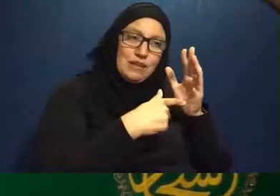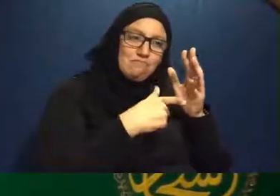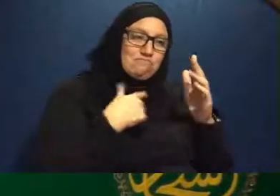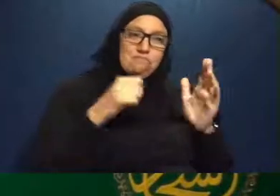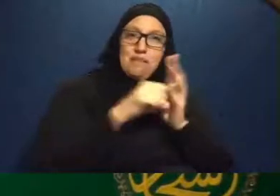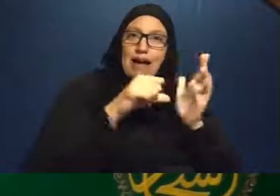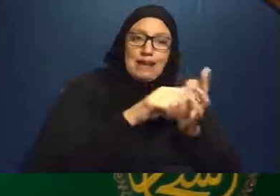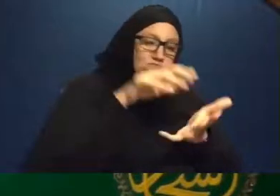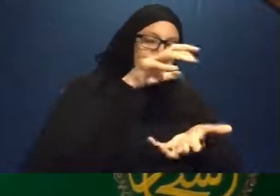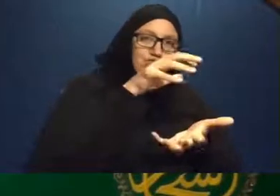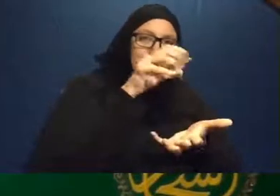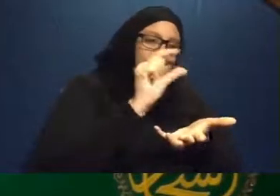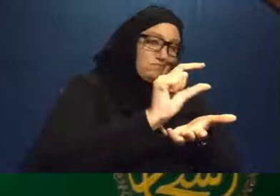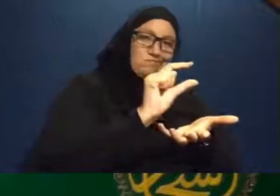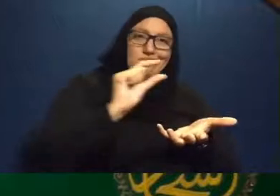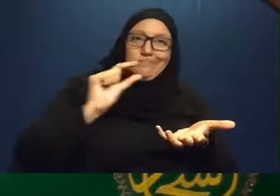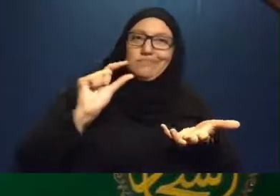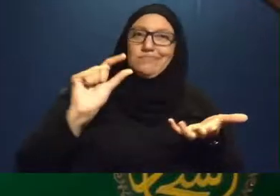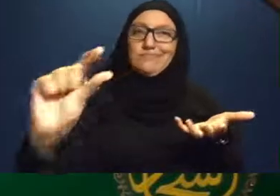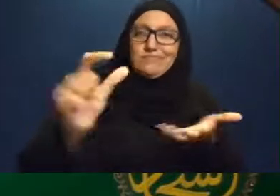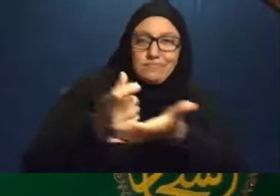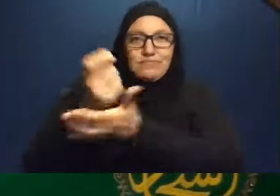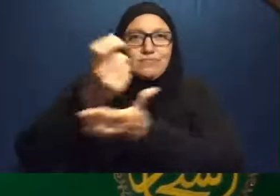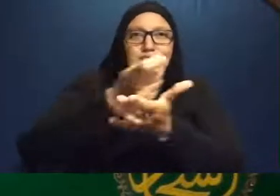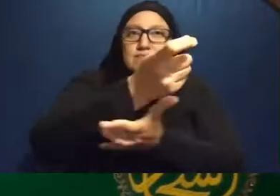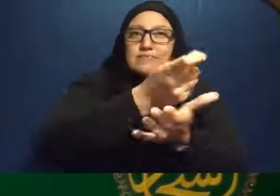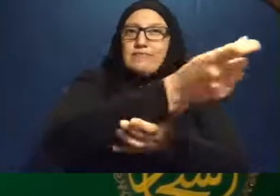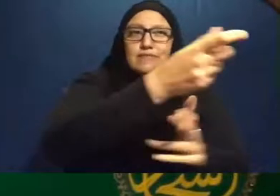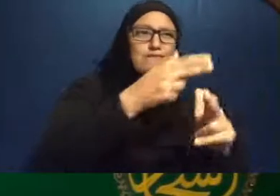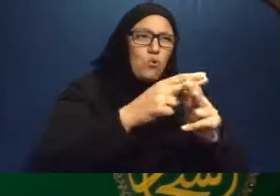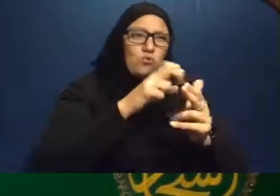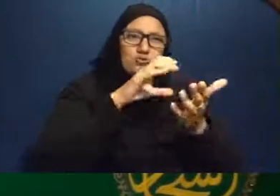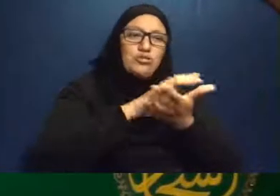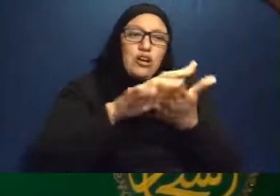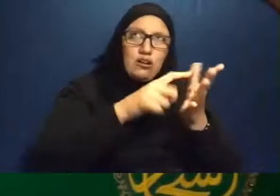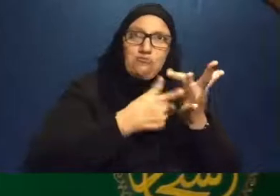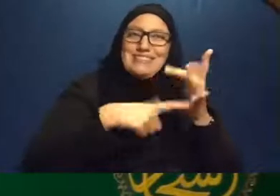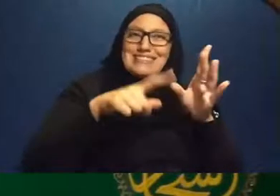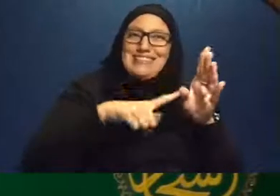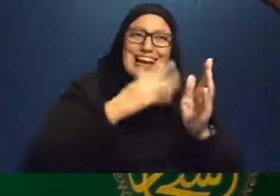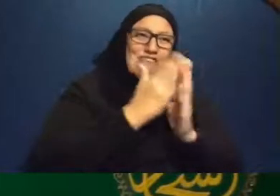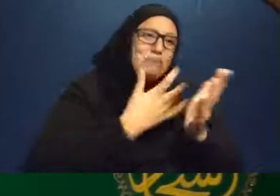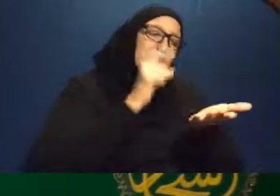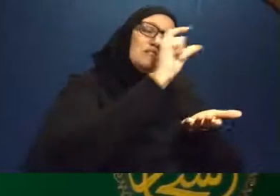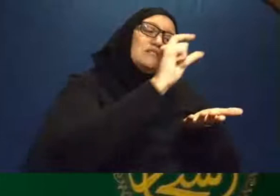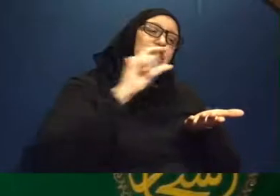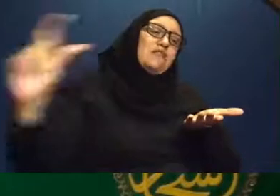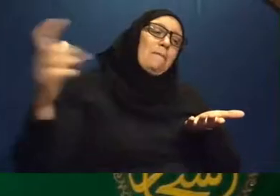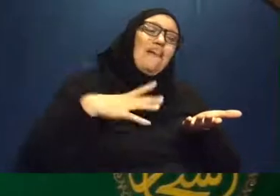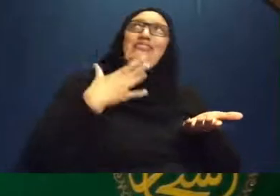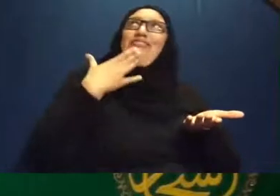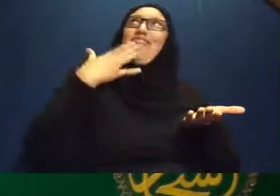When you are cutting, when you are giving portion of your wealth as charity, in fact, this is